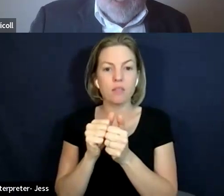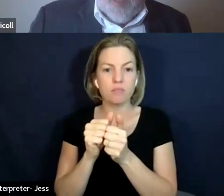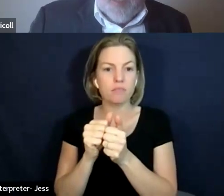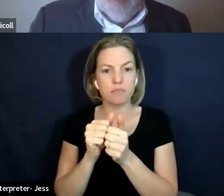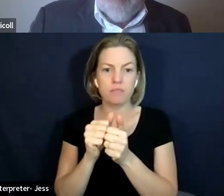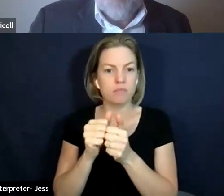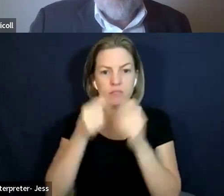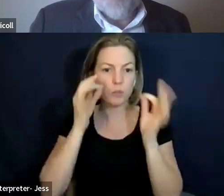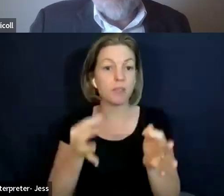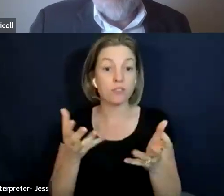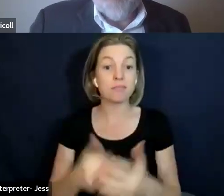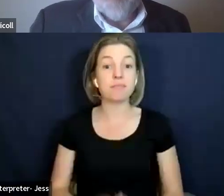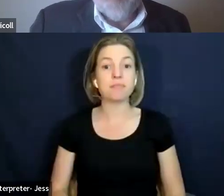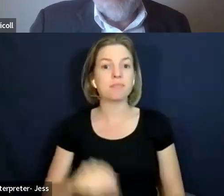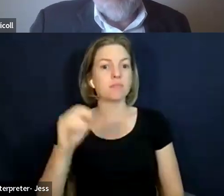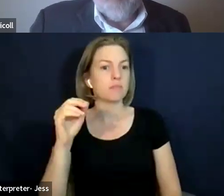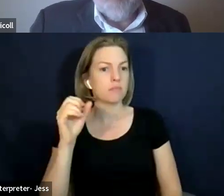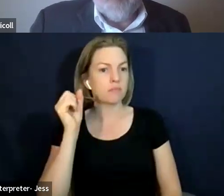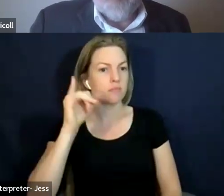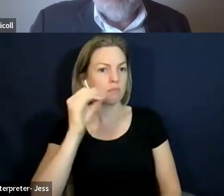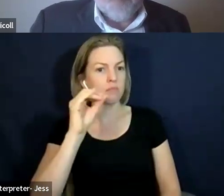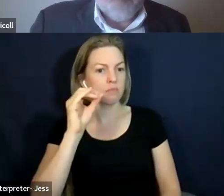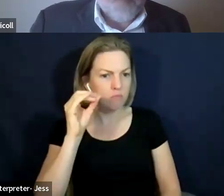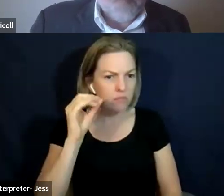that determination. Okay, sounds good.